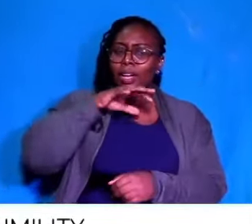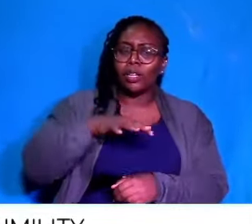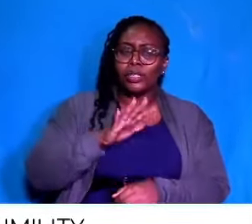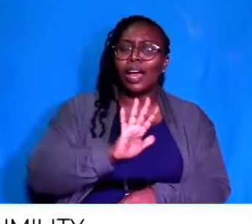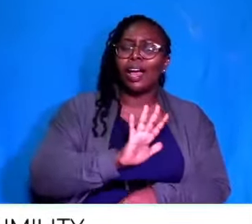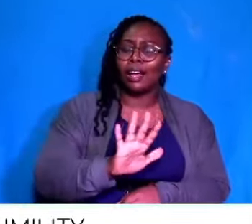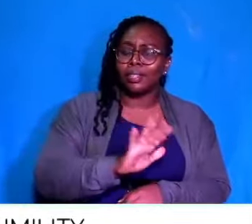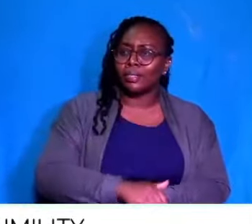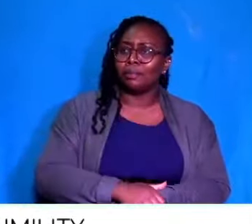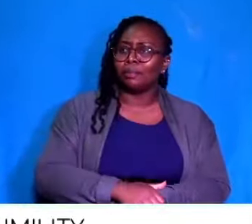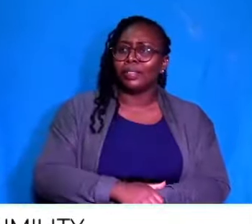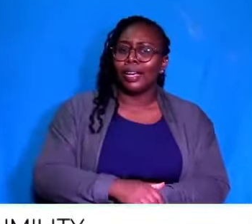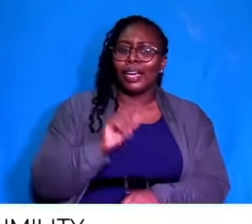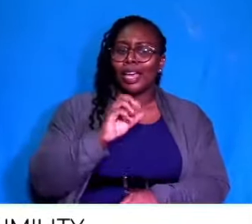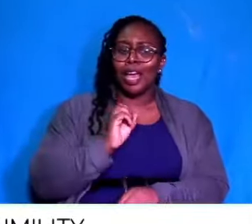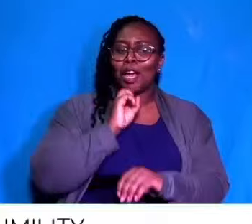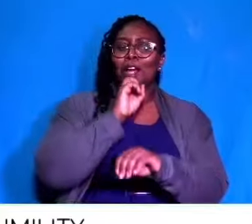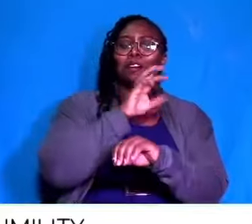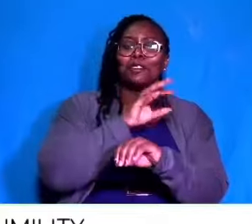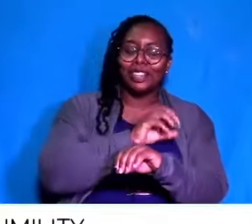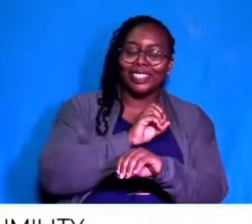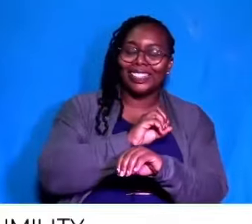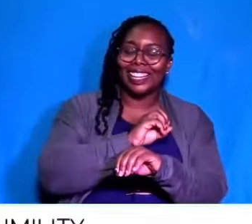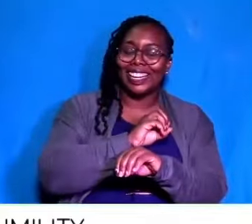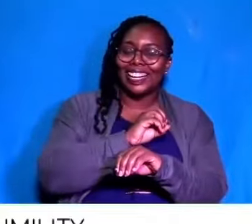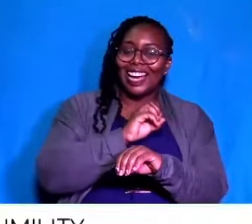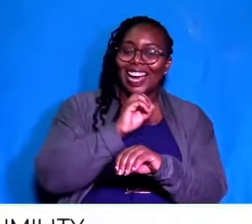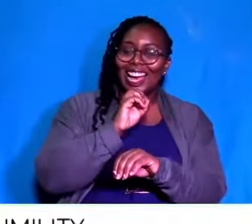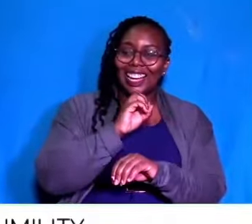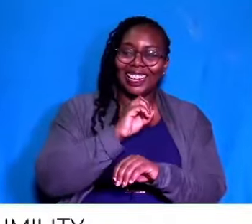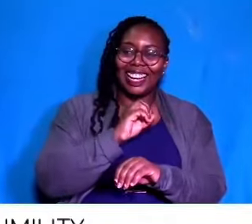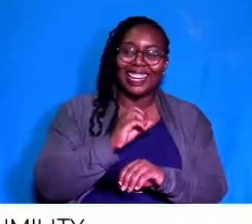he only confessed that after I married him, if I had known.